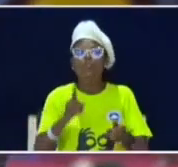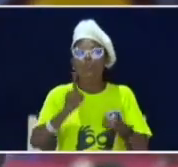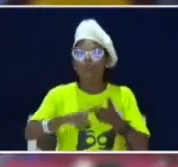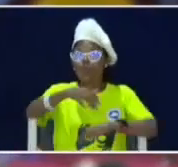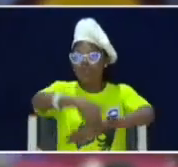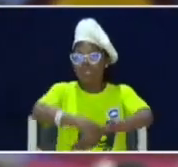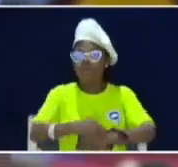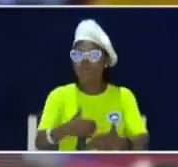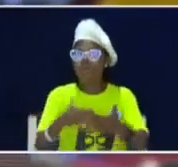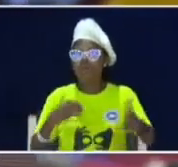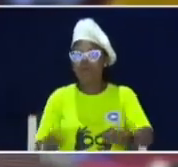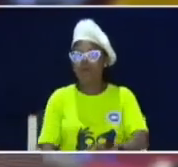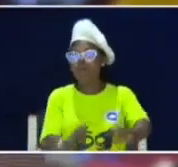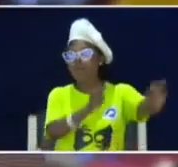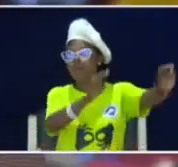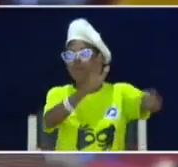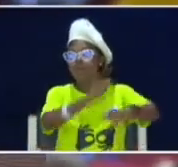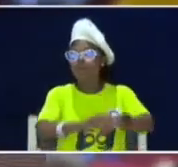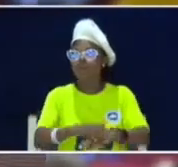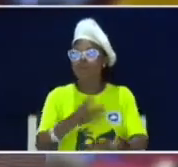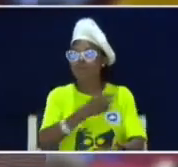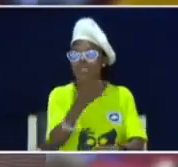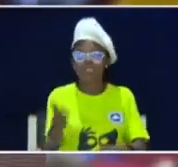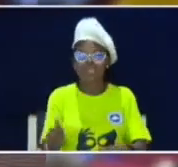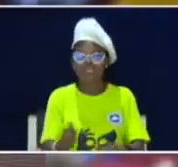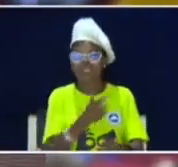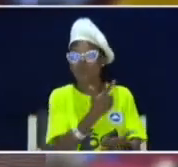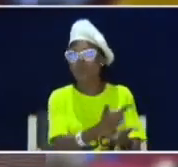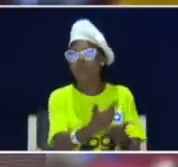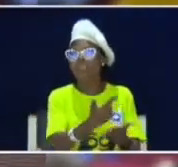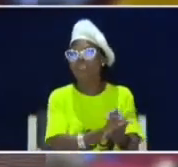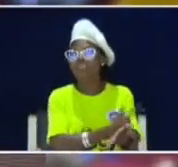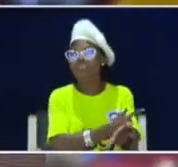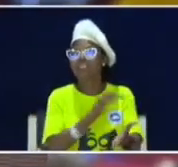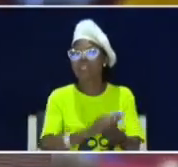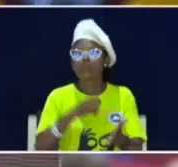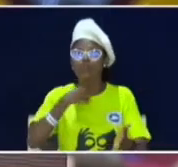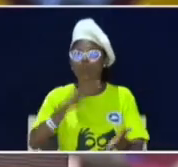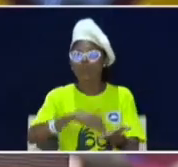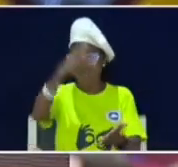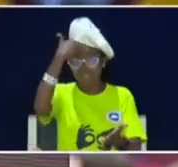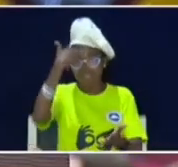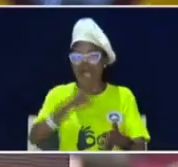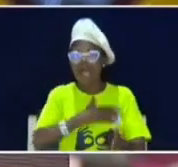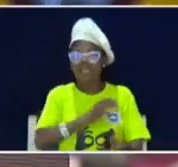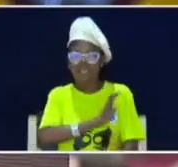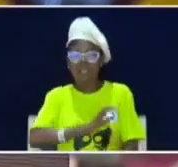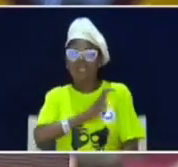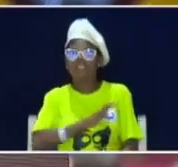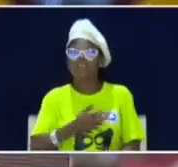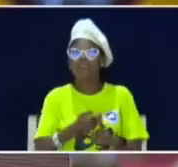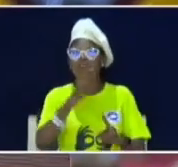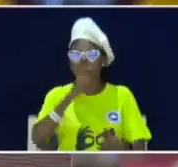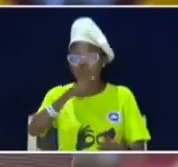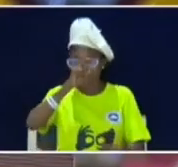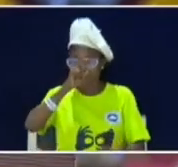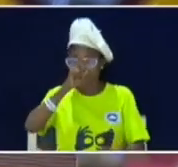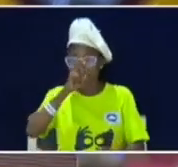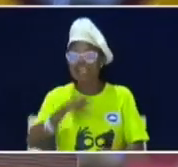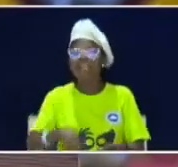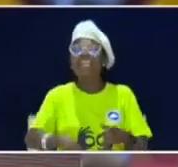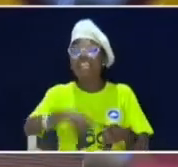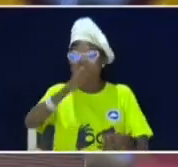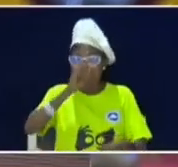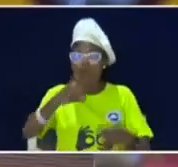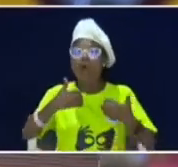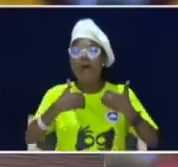will tell us lessons that we can learn from the life and the characteristics of an eagle. The first one, eagle has a